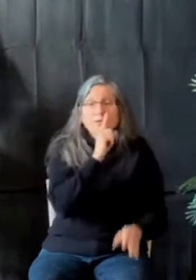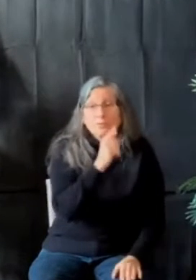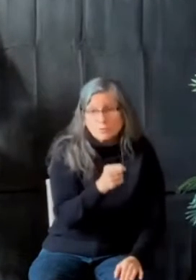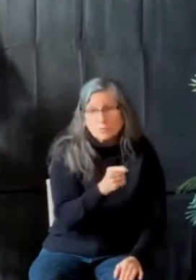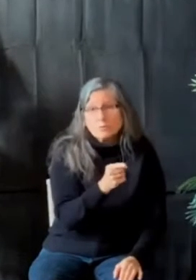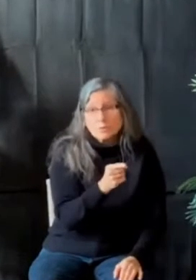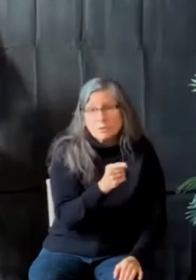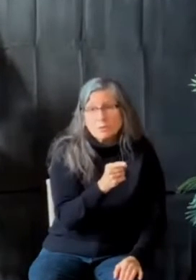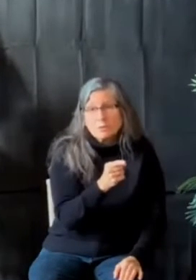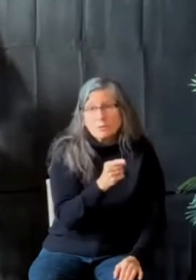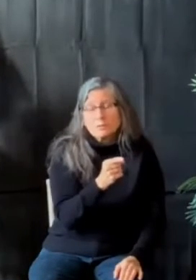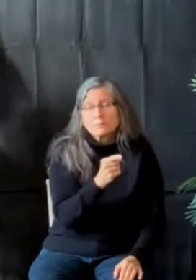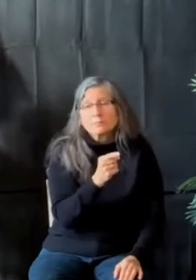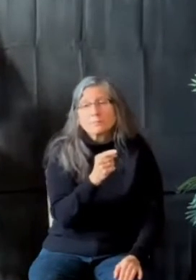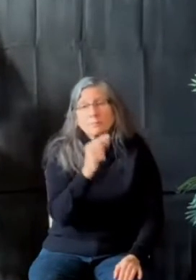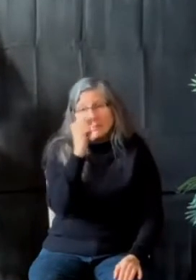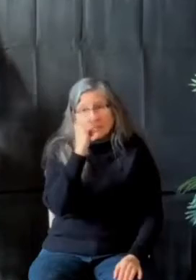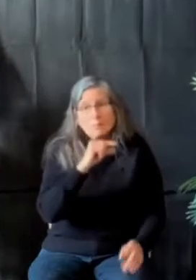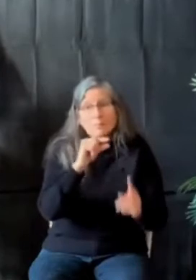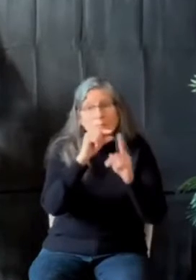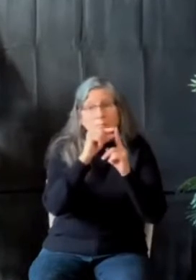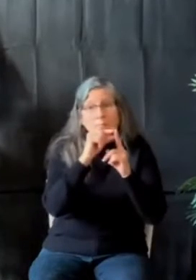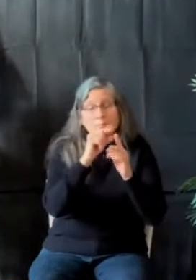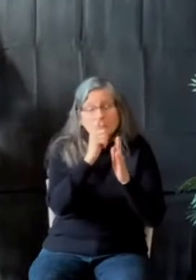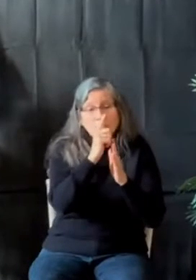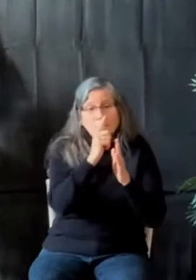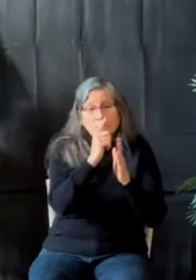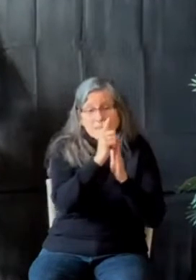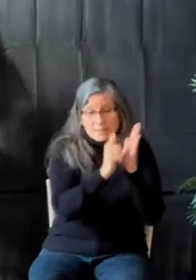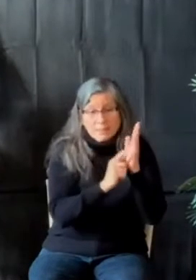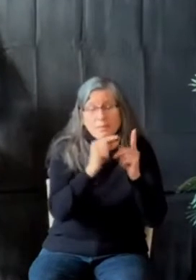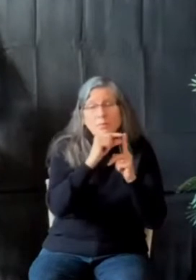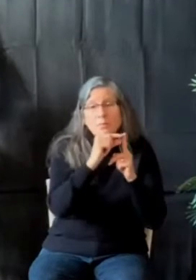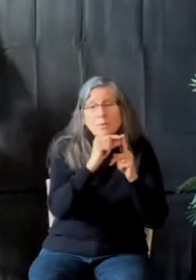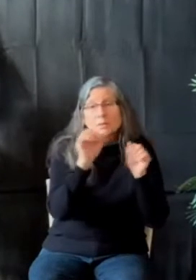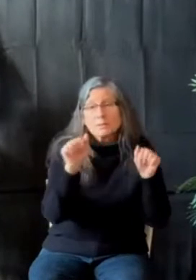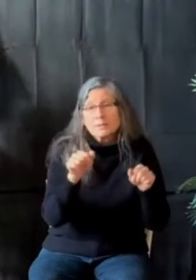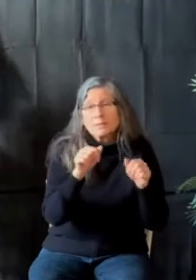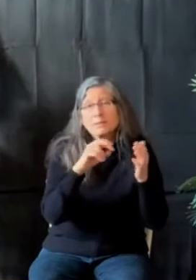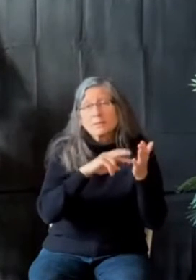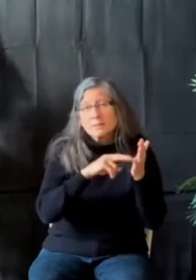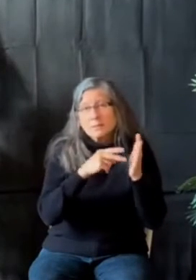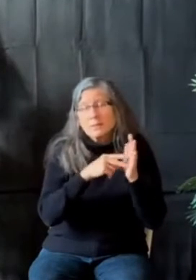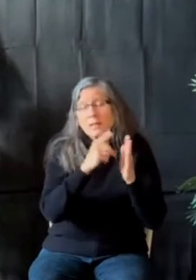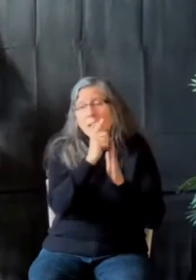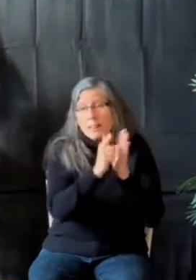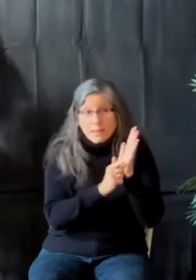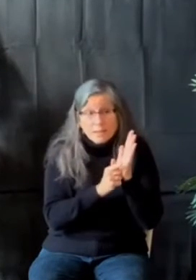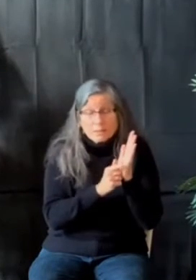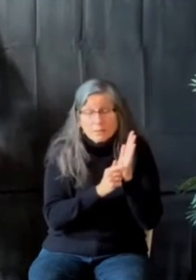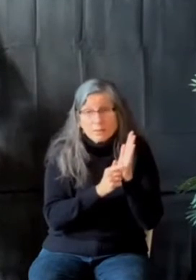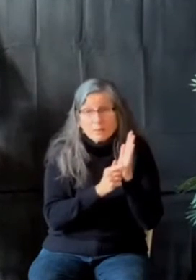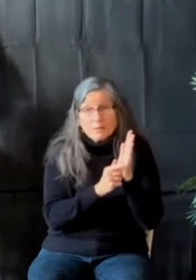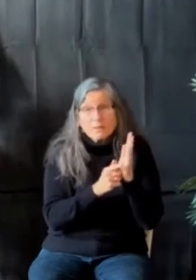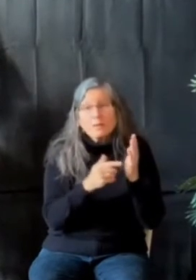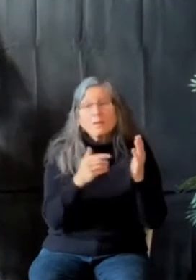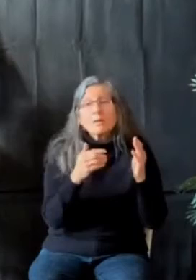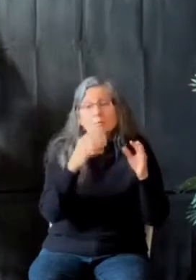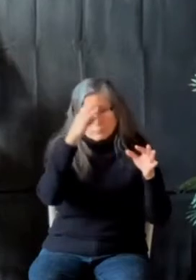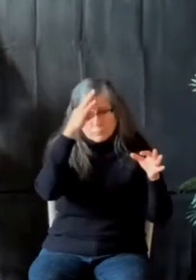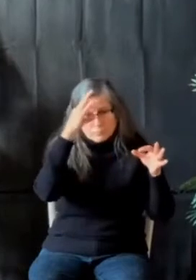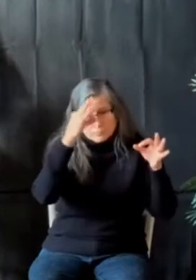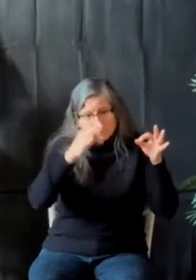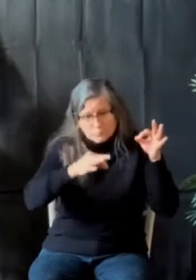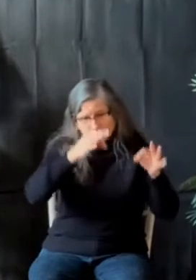right? Now katakrino is a legal term that can mean that legally you have been